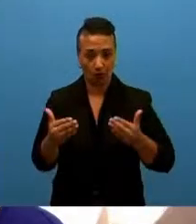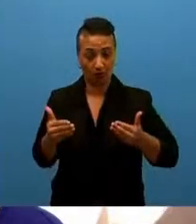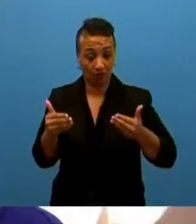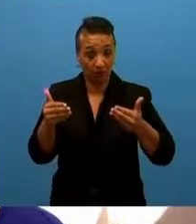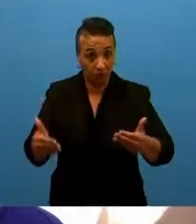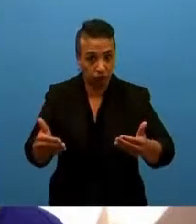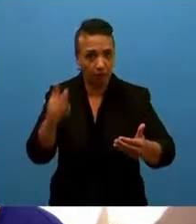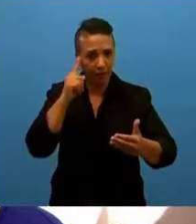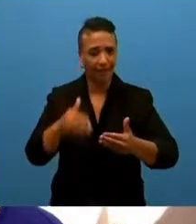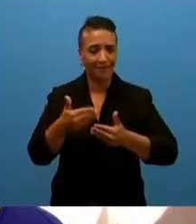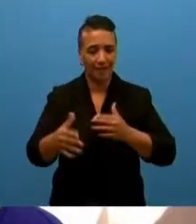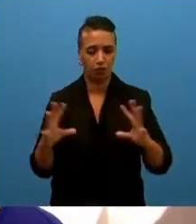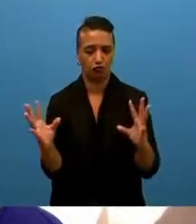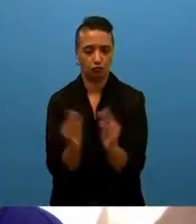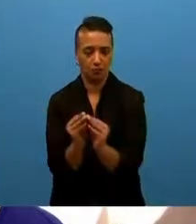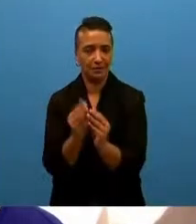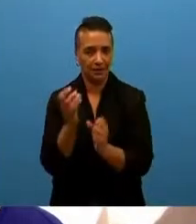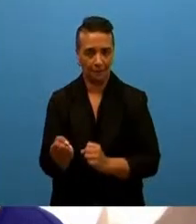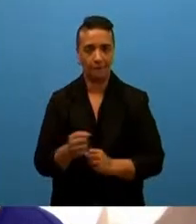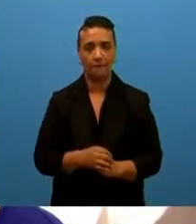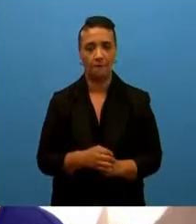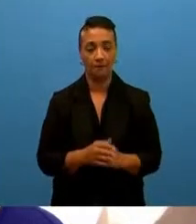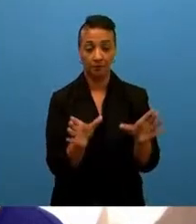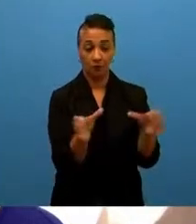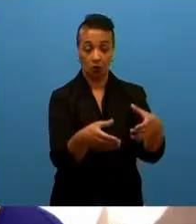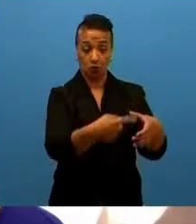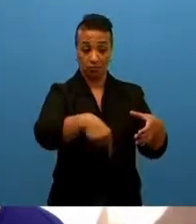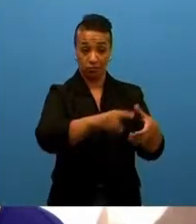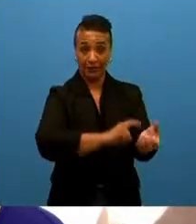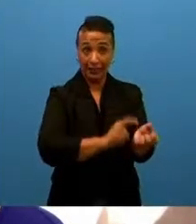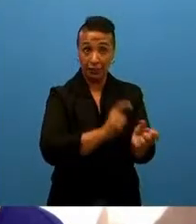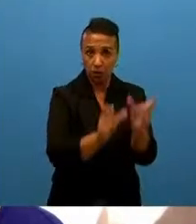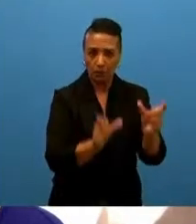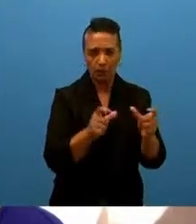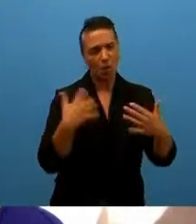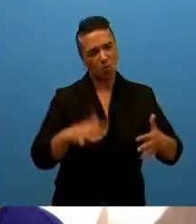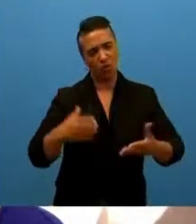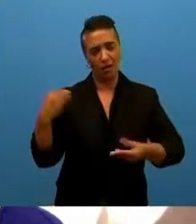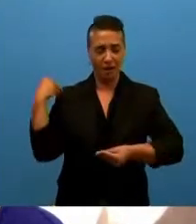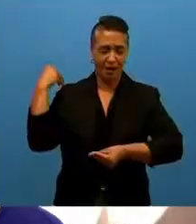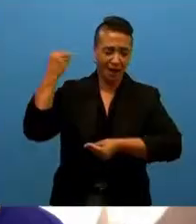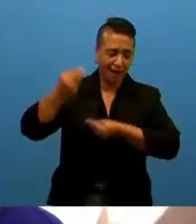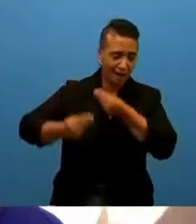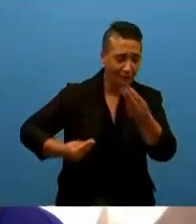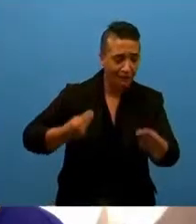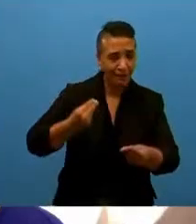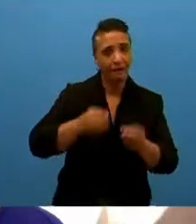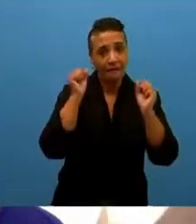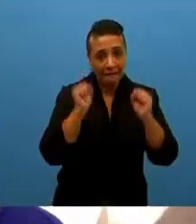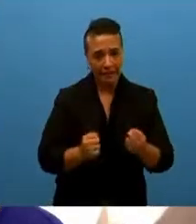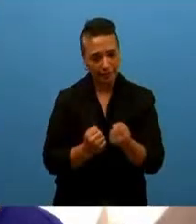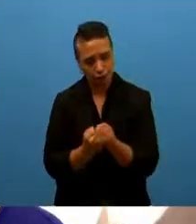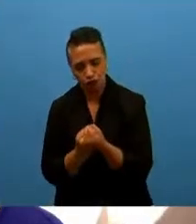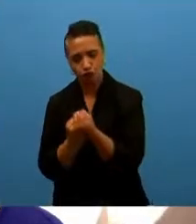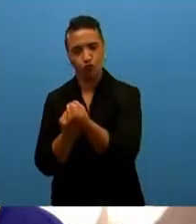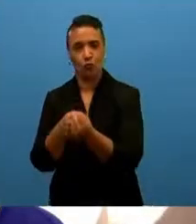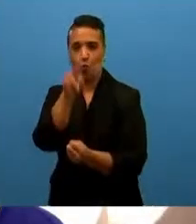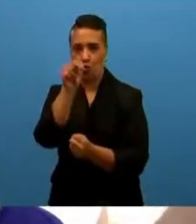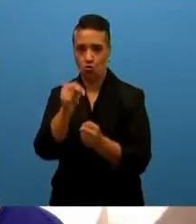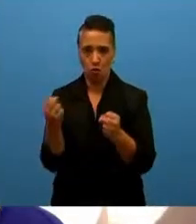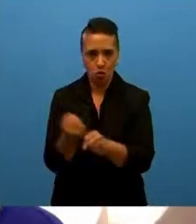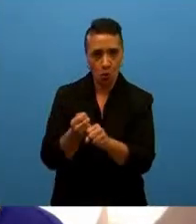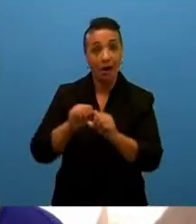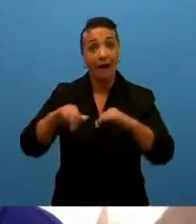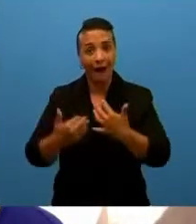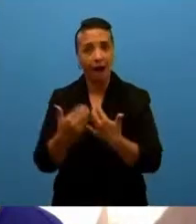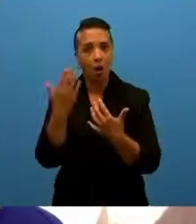next session. Indigenous peoples have a long history of contributing to and enhancing the work of the UN in tackling